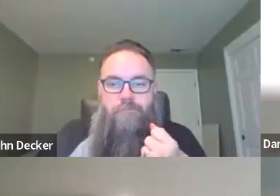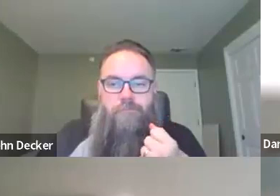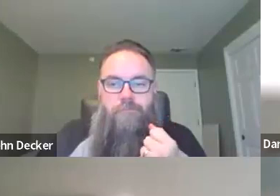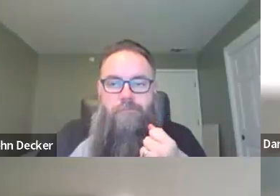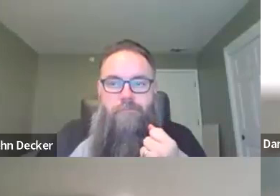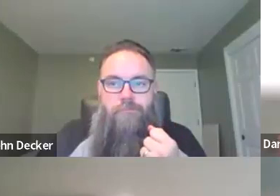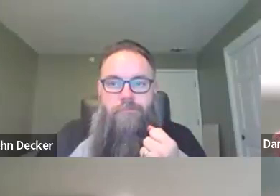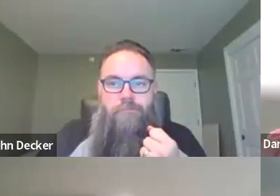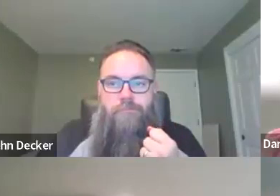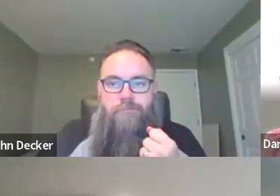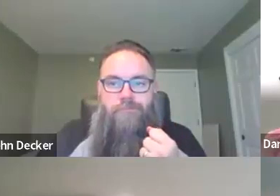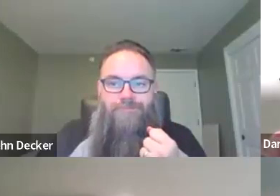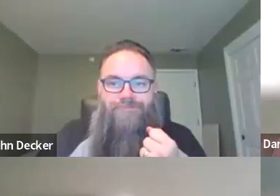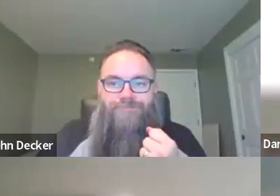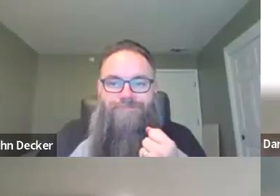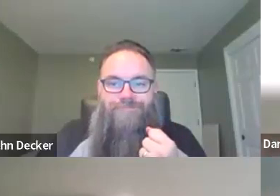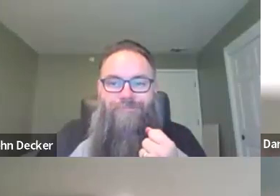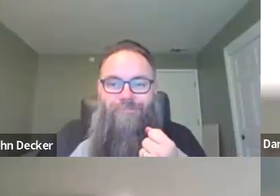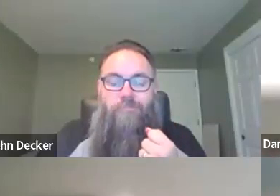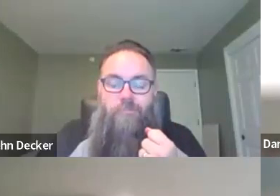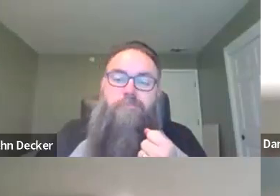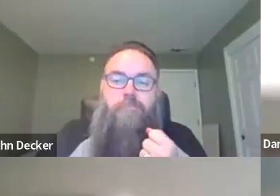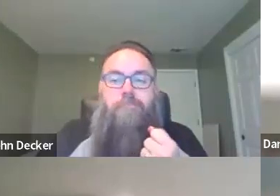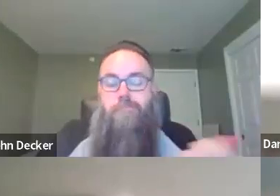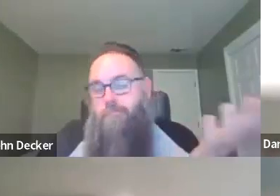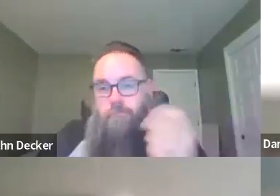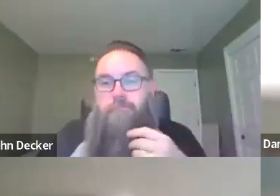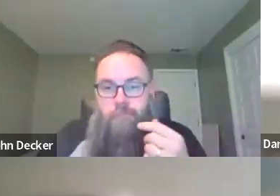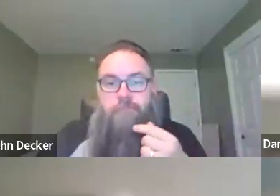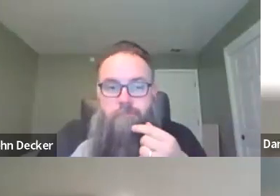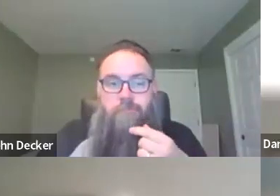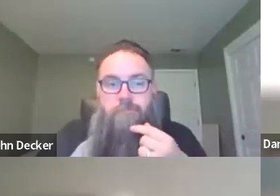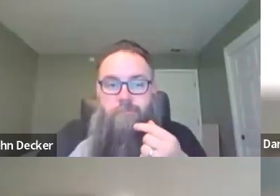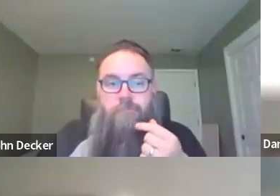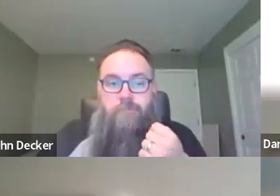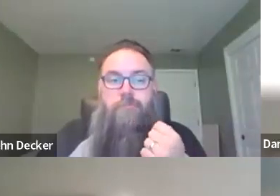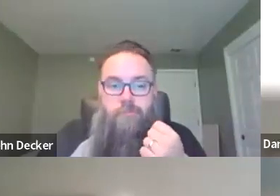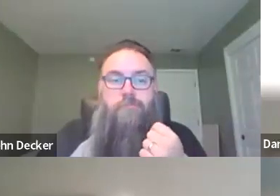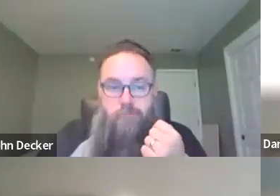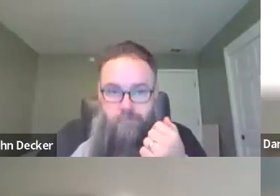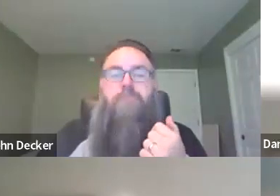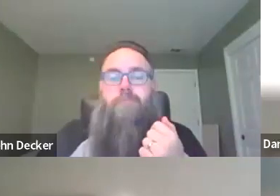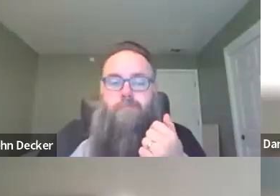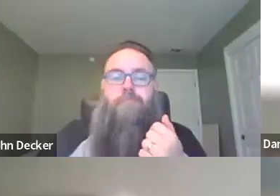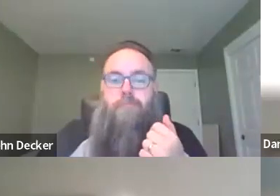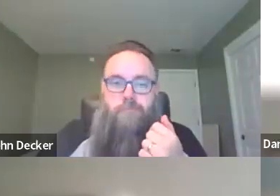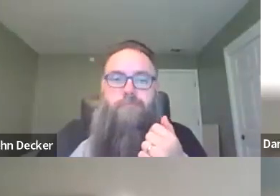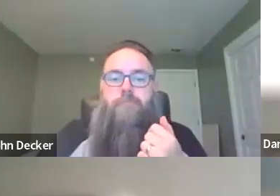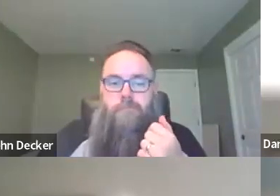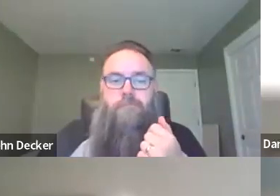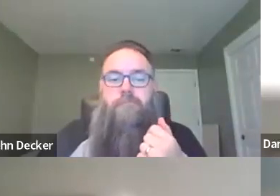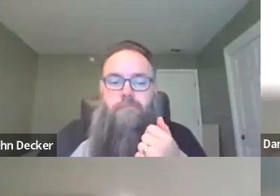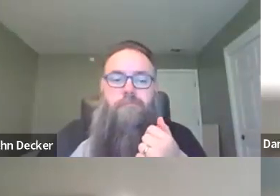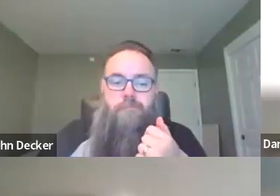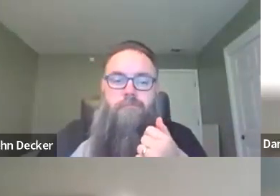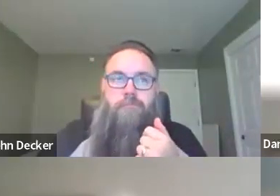did my kid poop last night because he has issues? I know that's something that may seem silly to some people, but it's very important to that person in that